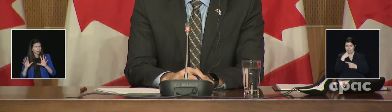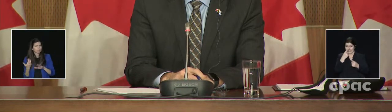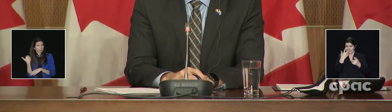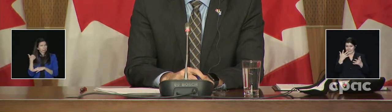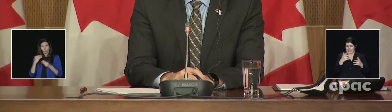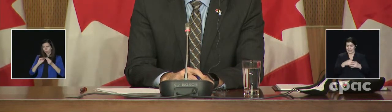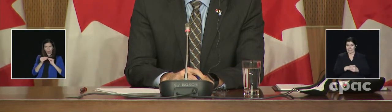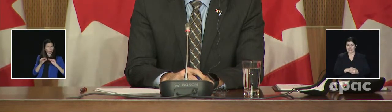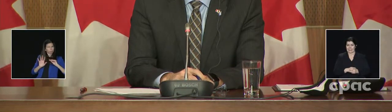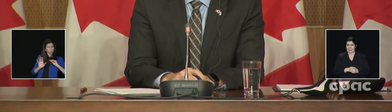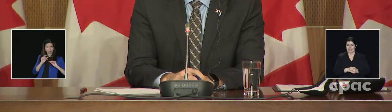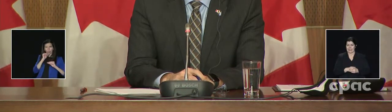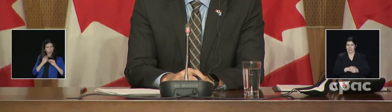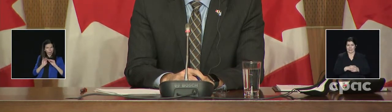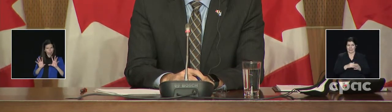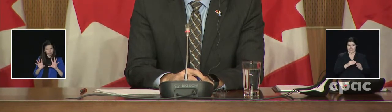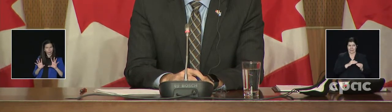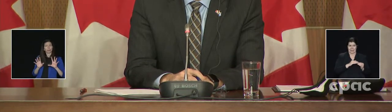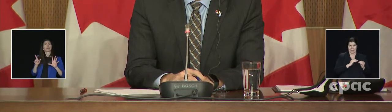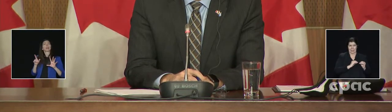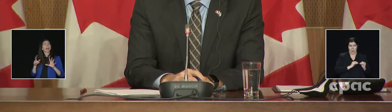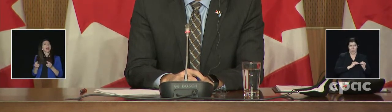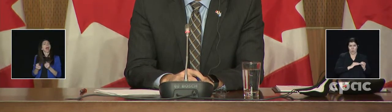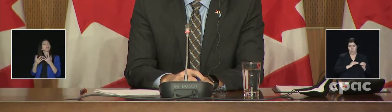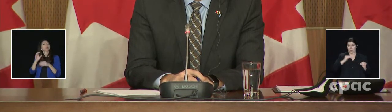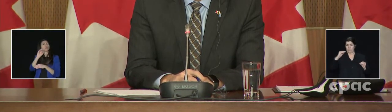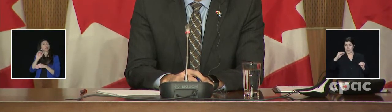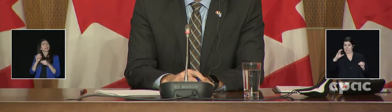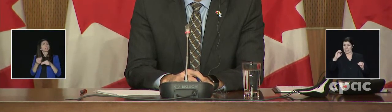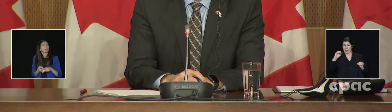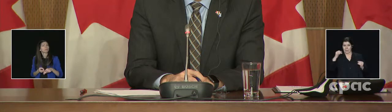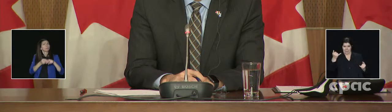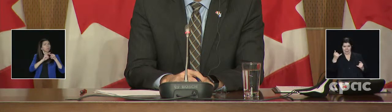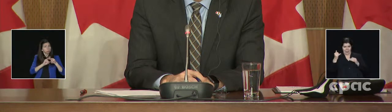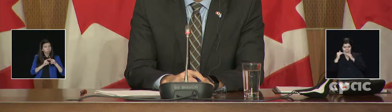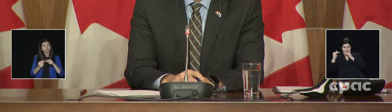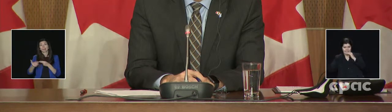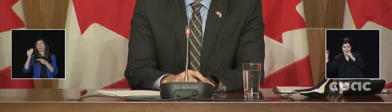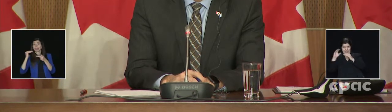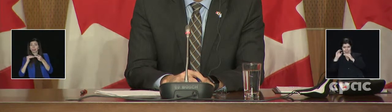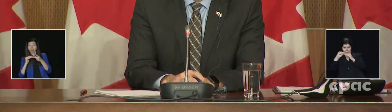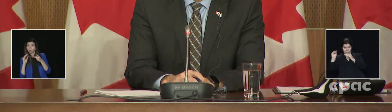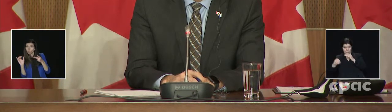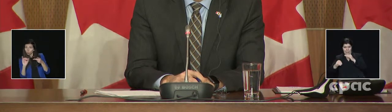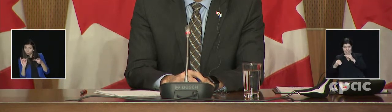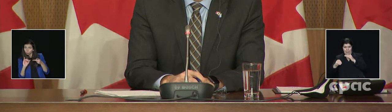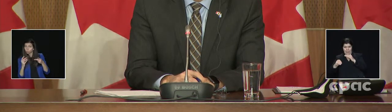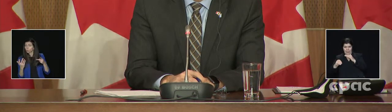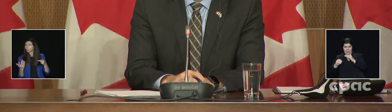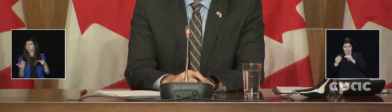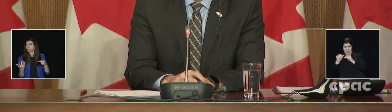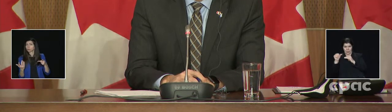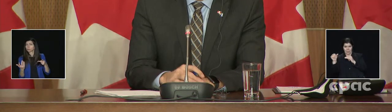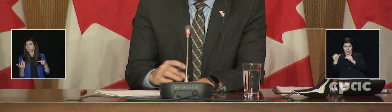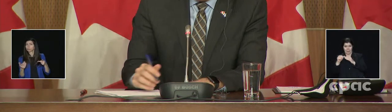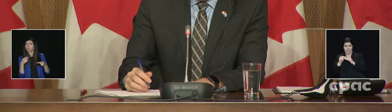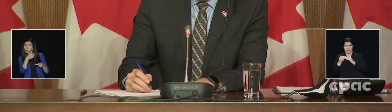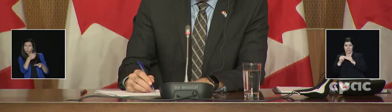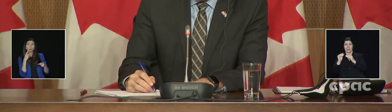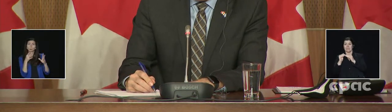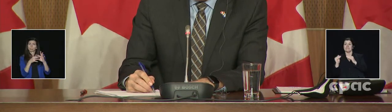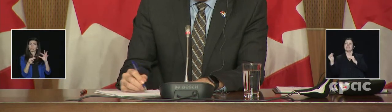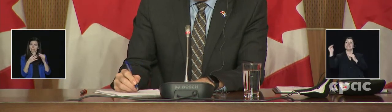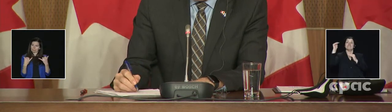Louis Blouin's question, when are we actually going to be fully there? You're saying these are necessary steps. So when are